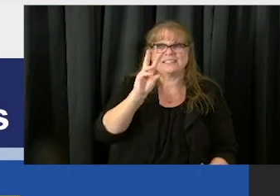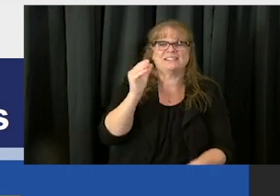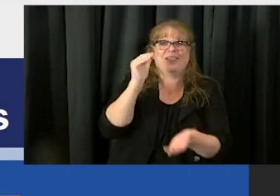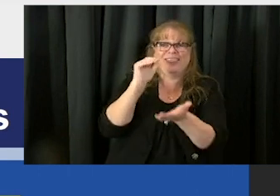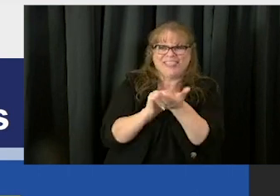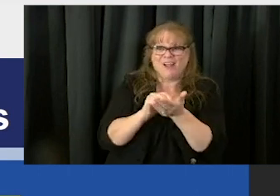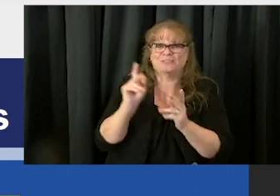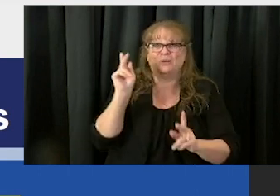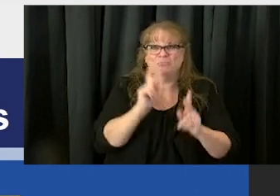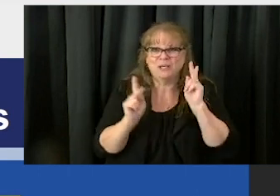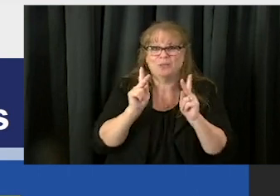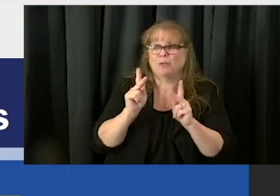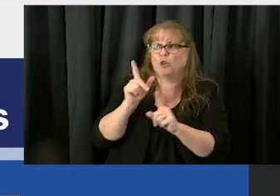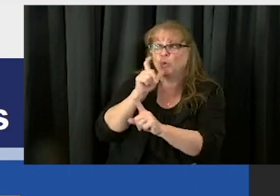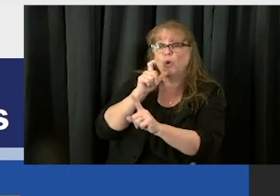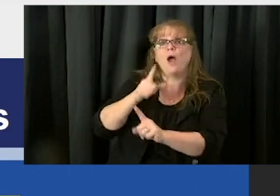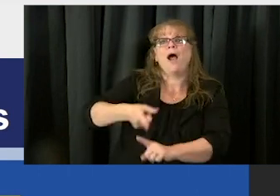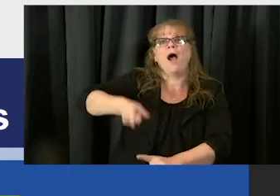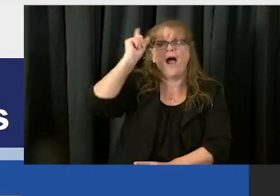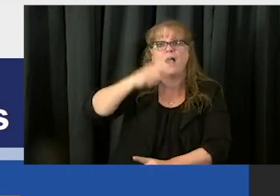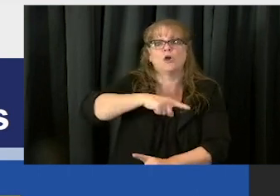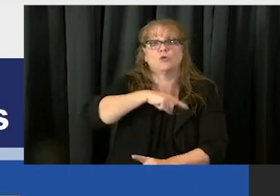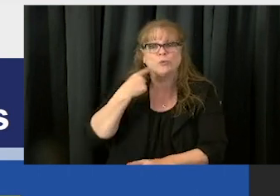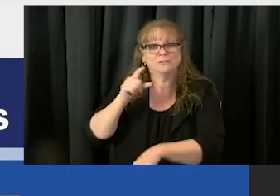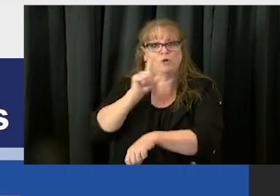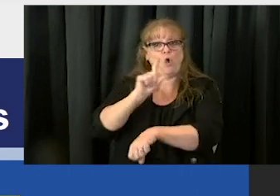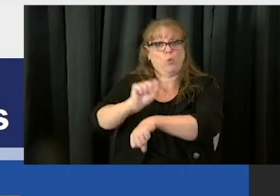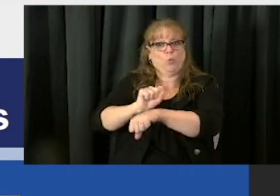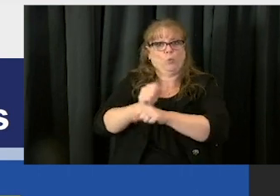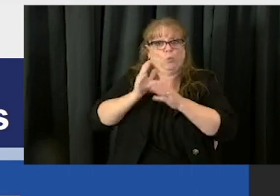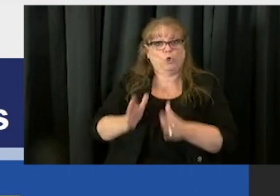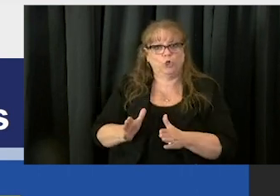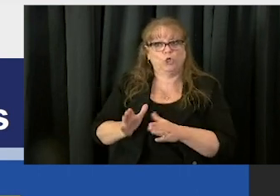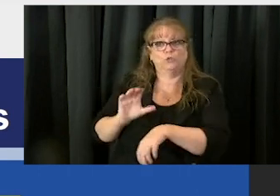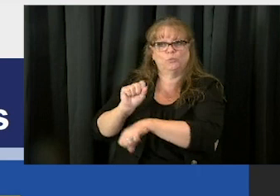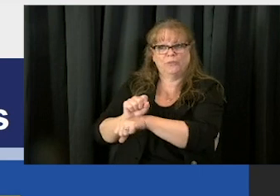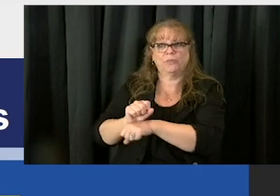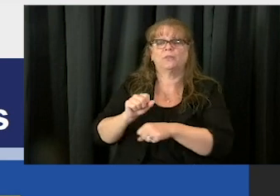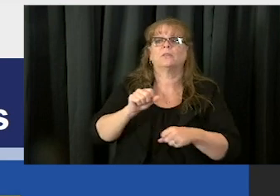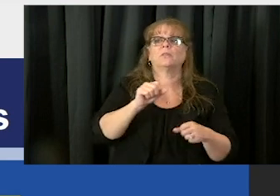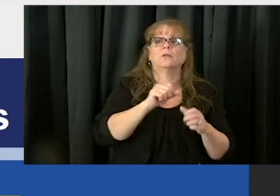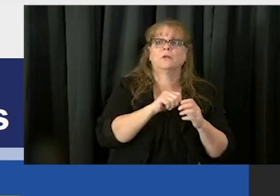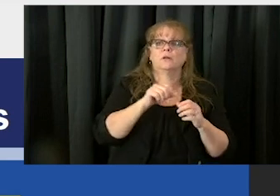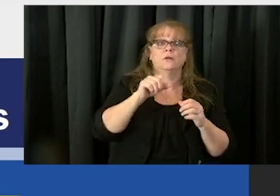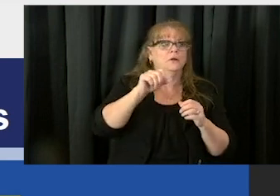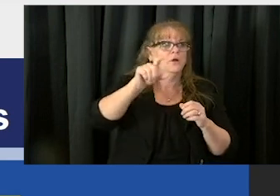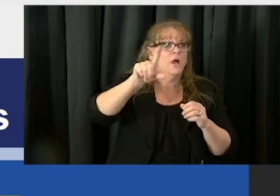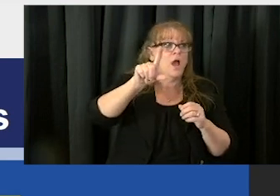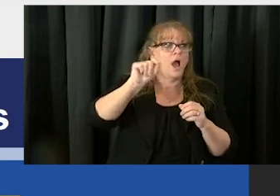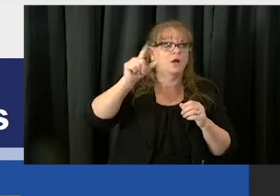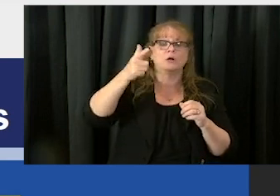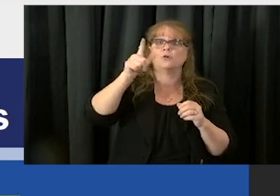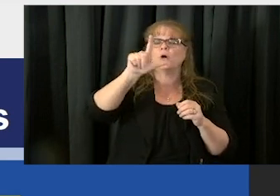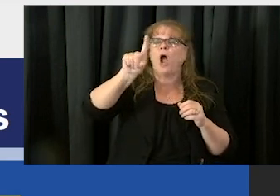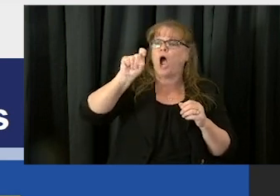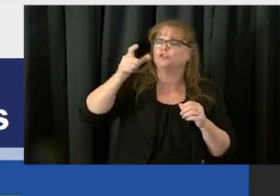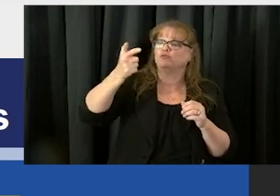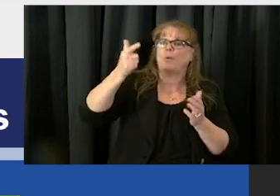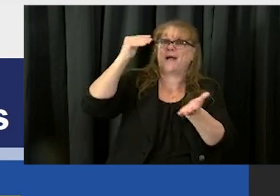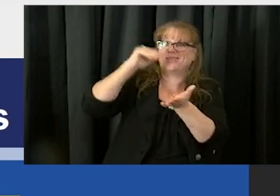There's more staff than residents because these are very labor-intensive facilities. I think the estimate is about